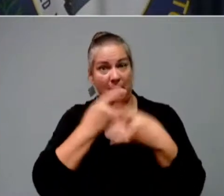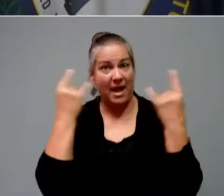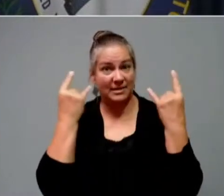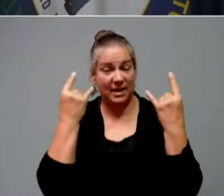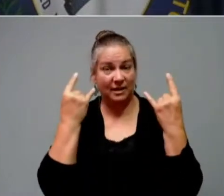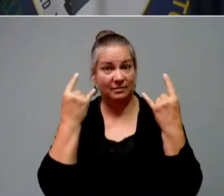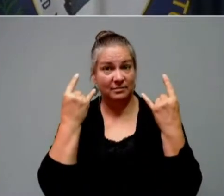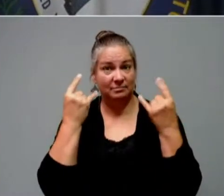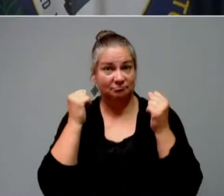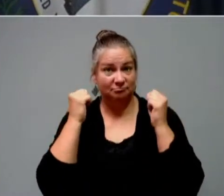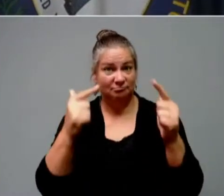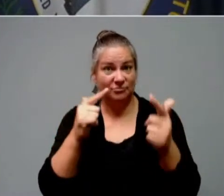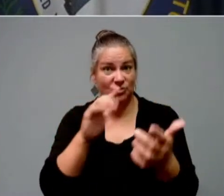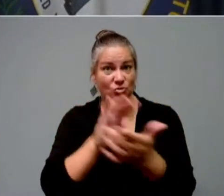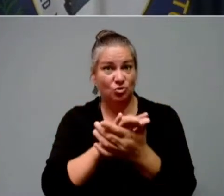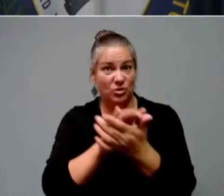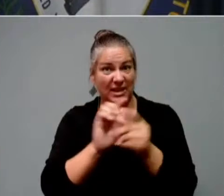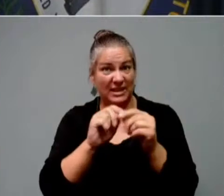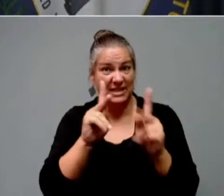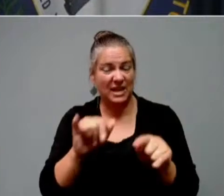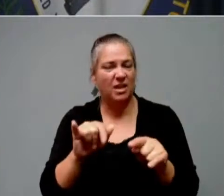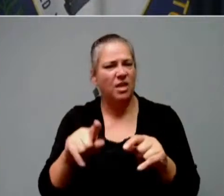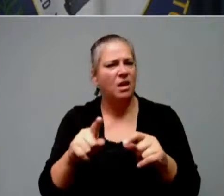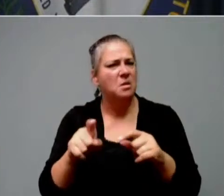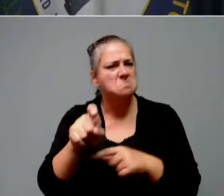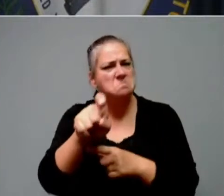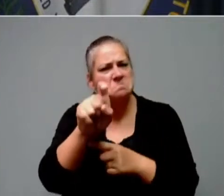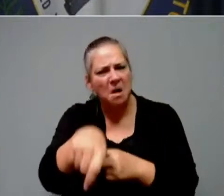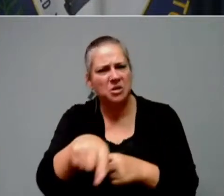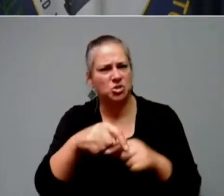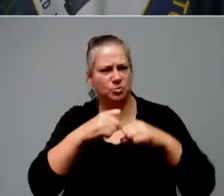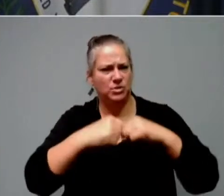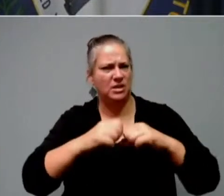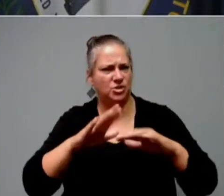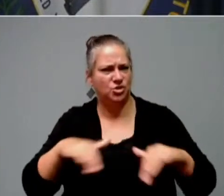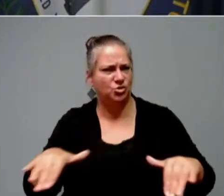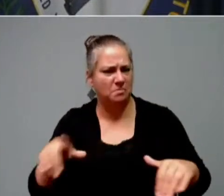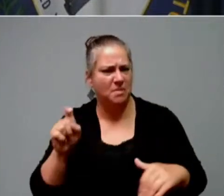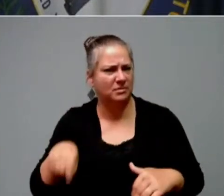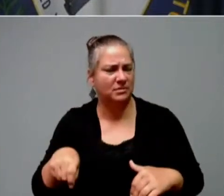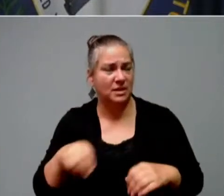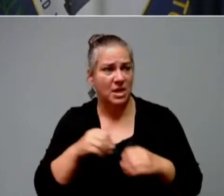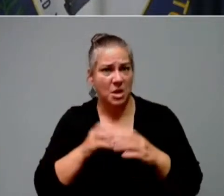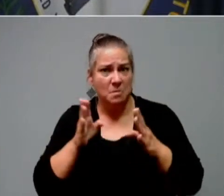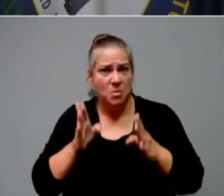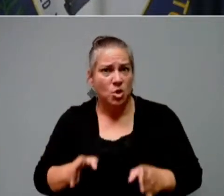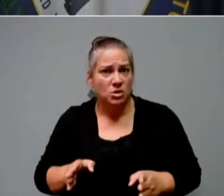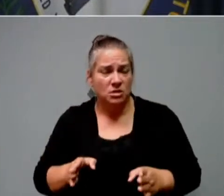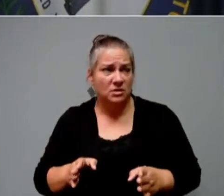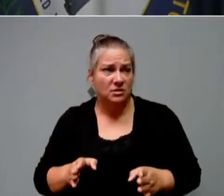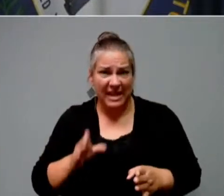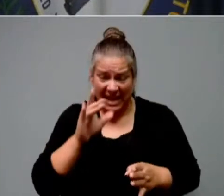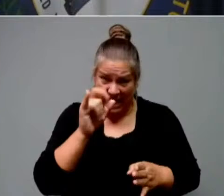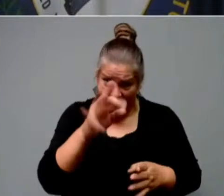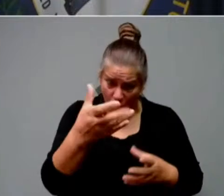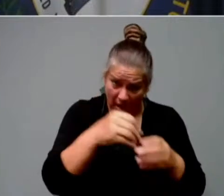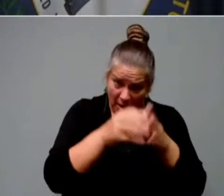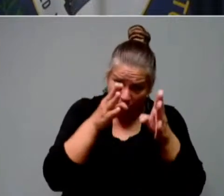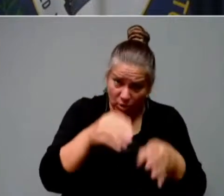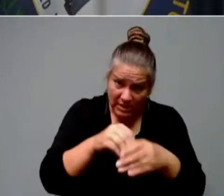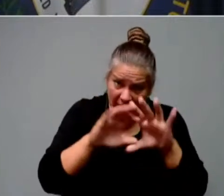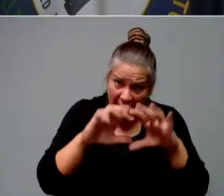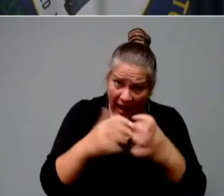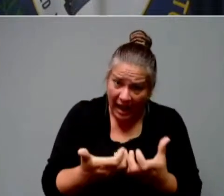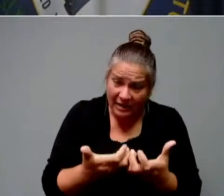to protect our kids. And if they're going to be in person in class, the Kentucky